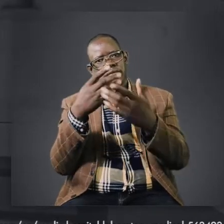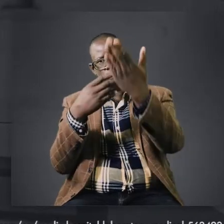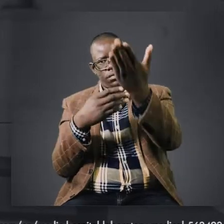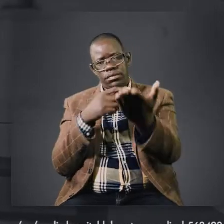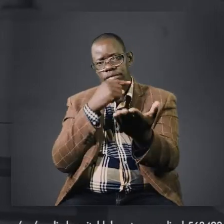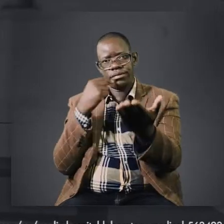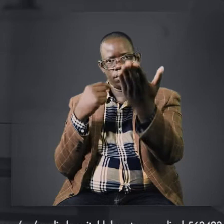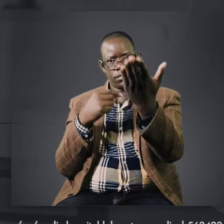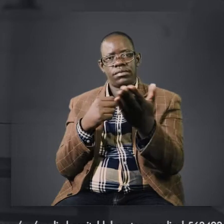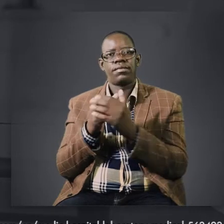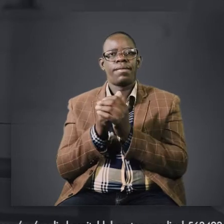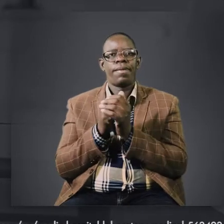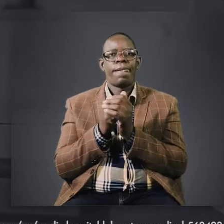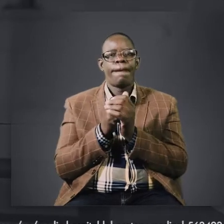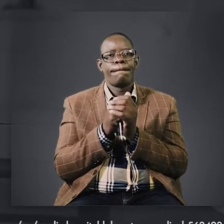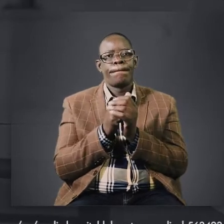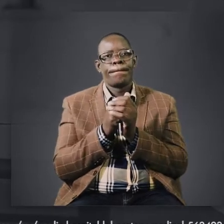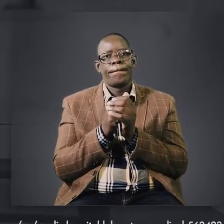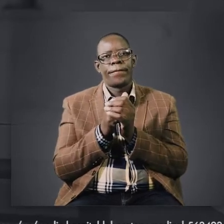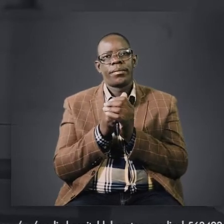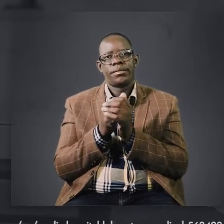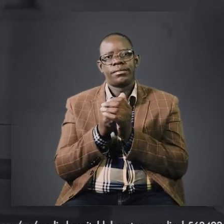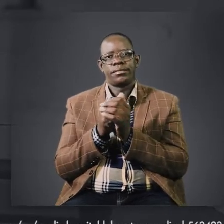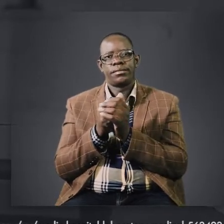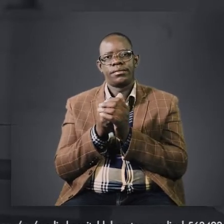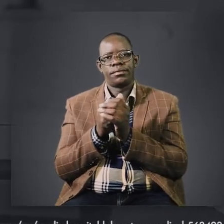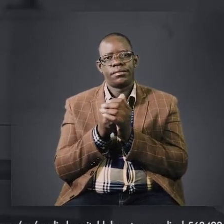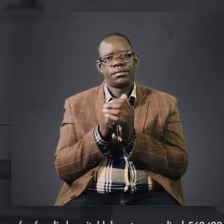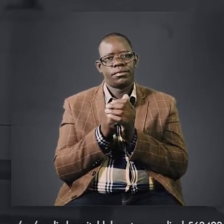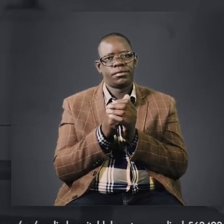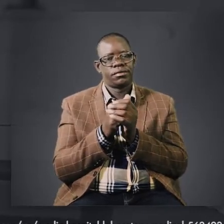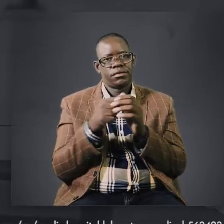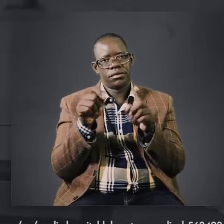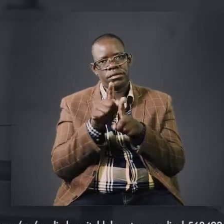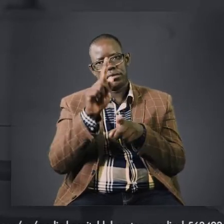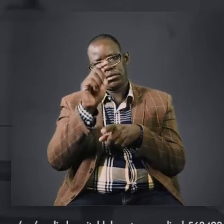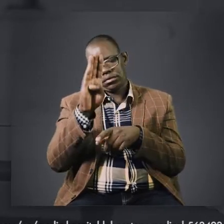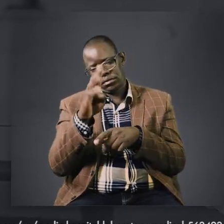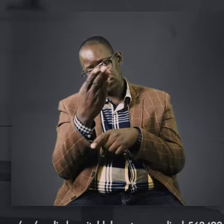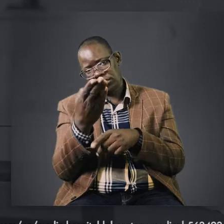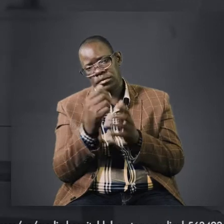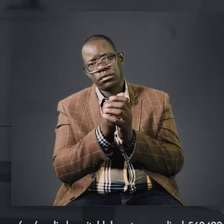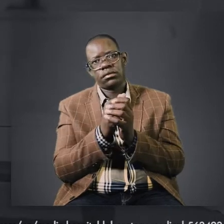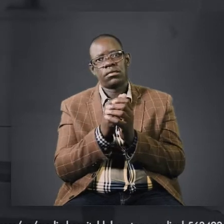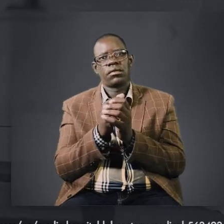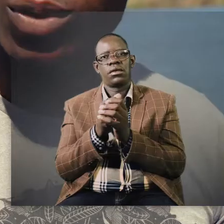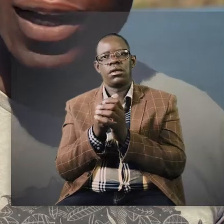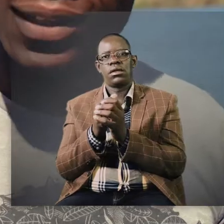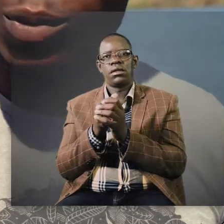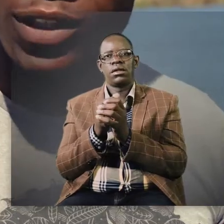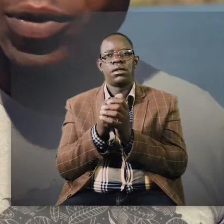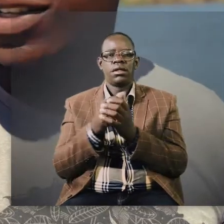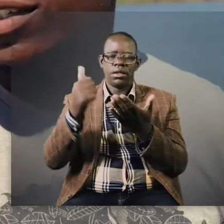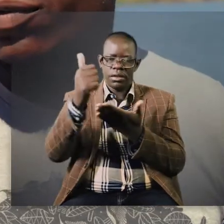polio, tetanus, diphtheria, tuberculosis known as TB. Okay. Yeah. And you actually know